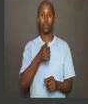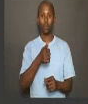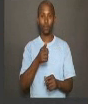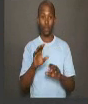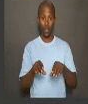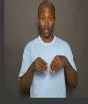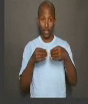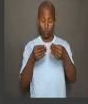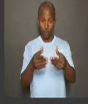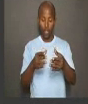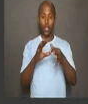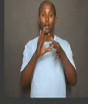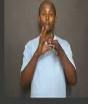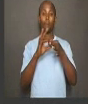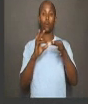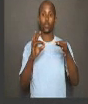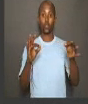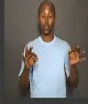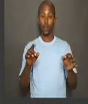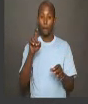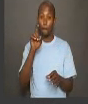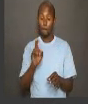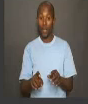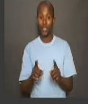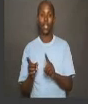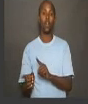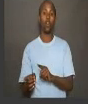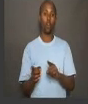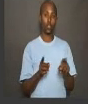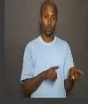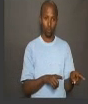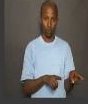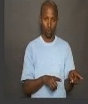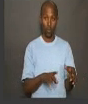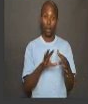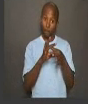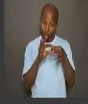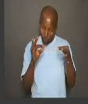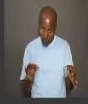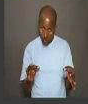given proposition must also be a proposition.